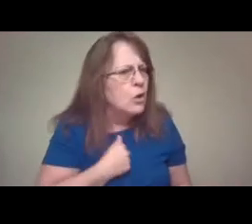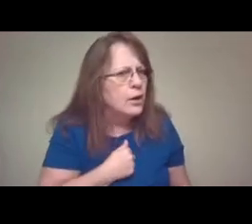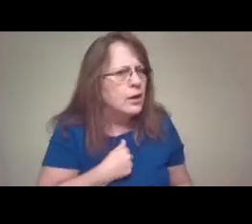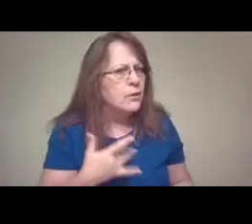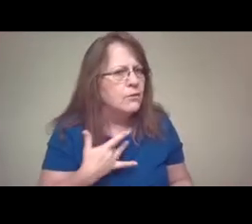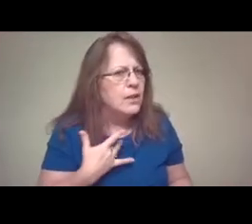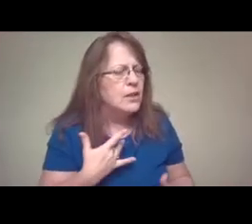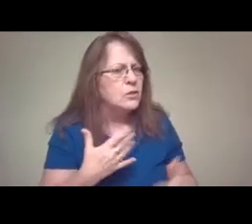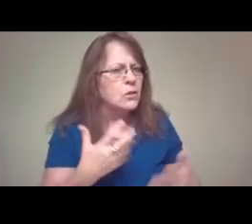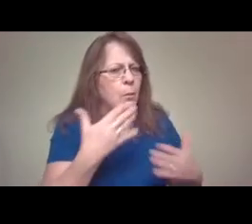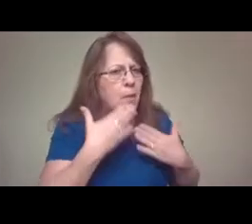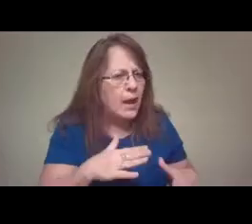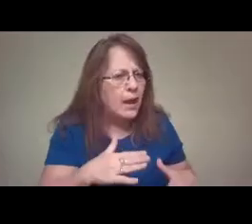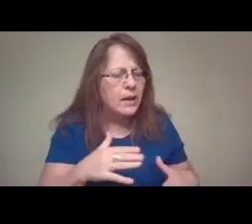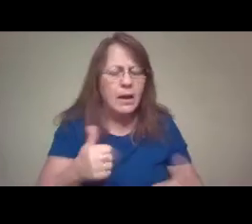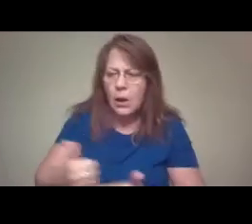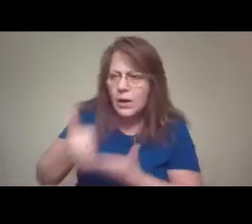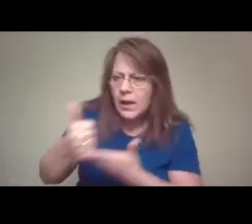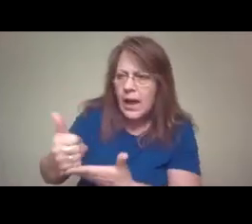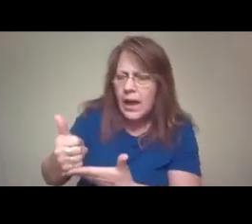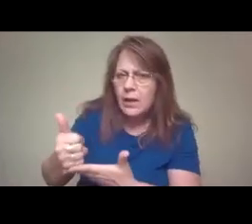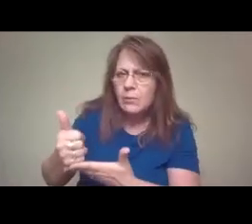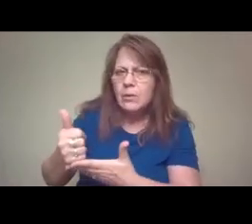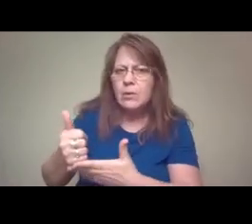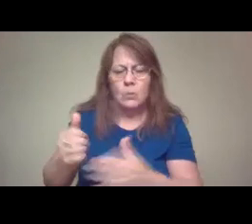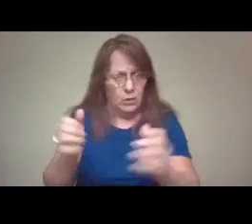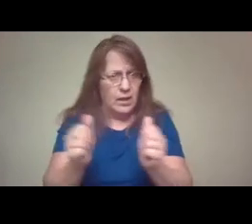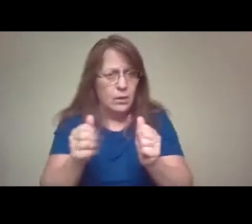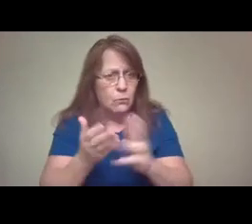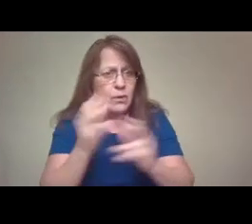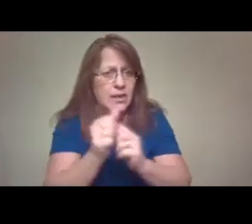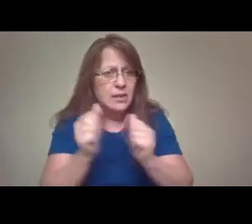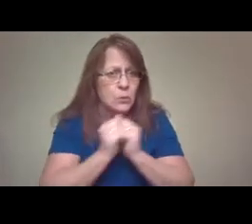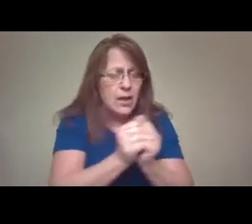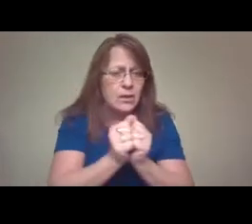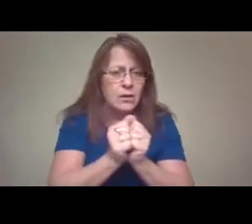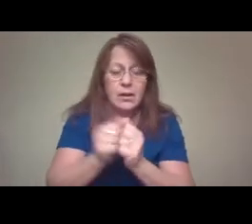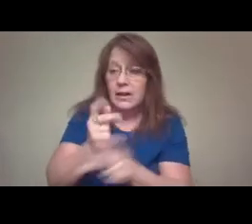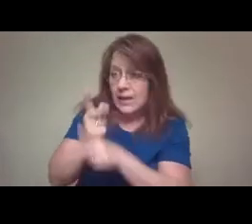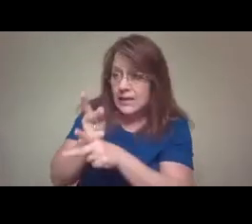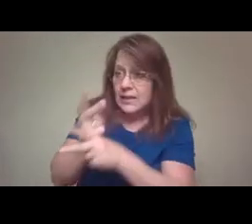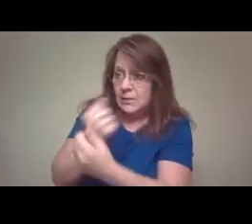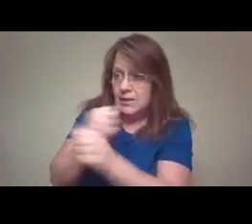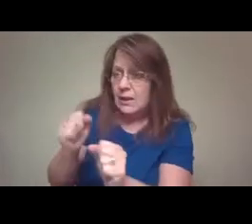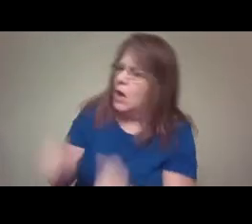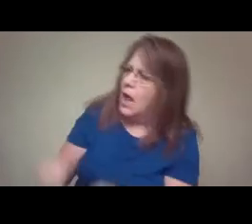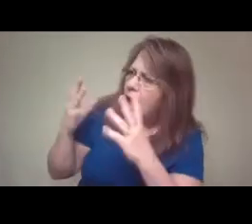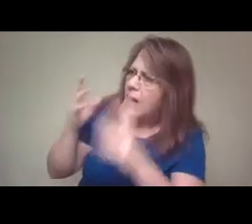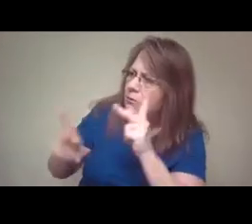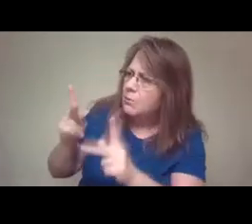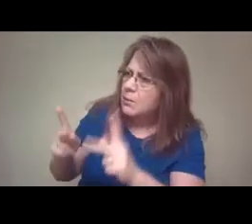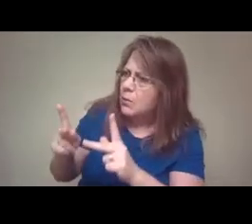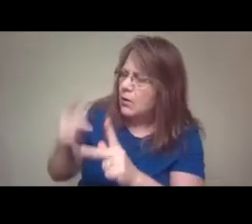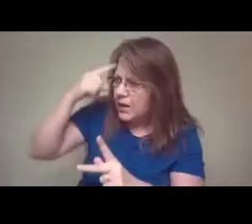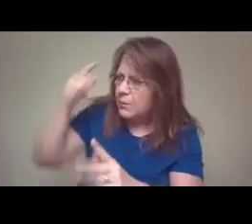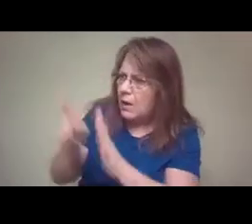help? We'll get through this together. let's keep you safe. A lot of people think about killing themselves, adults and kids. Most of